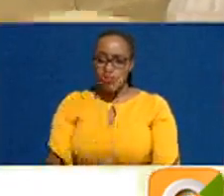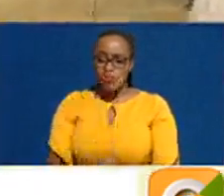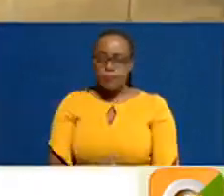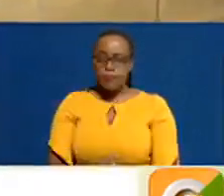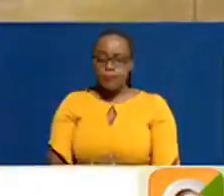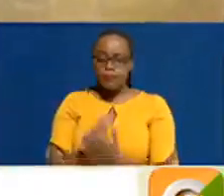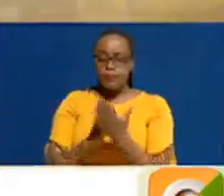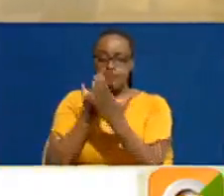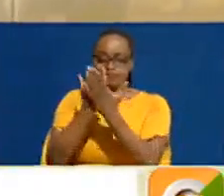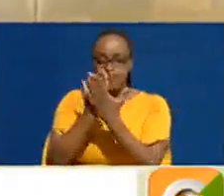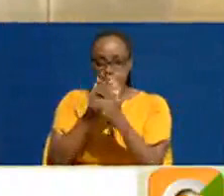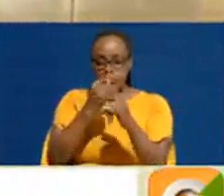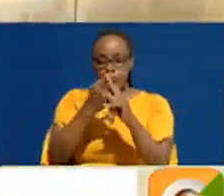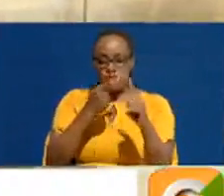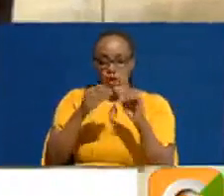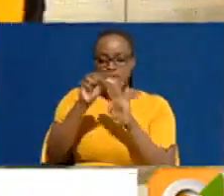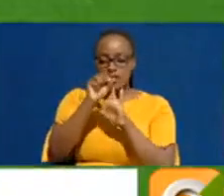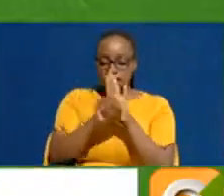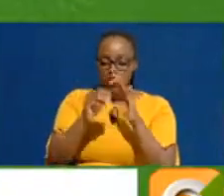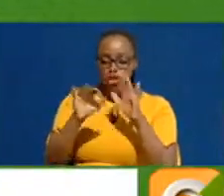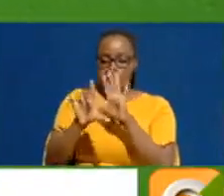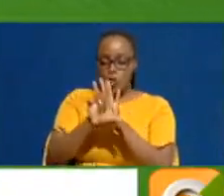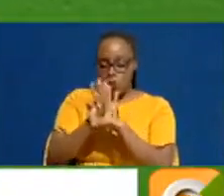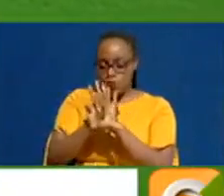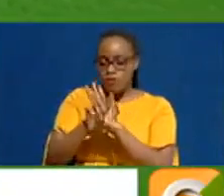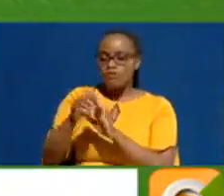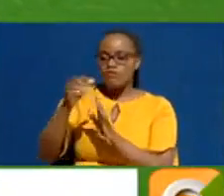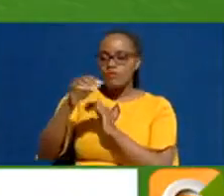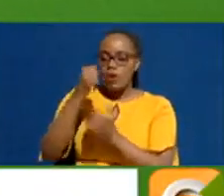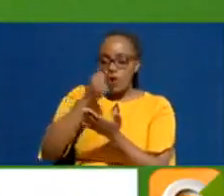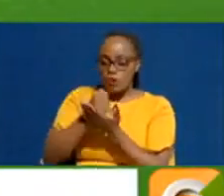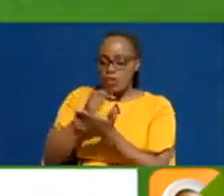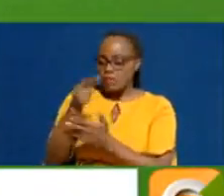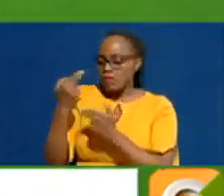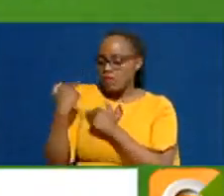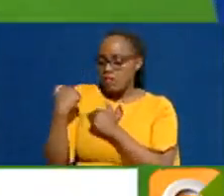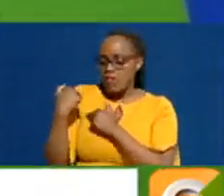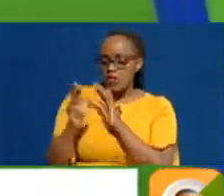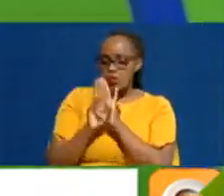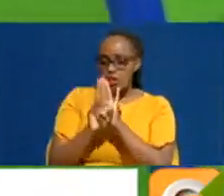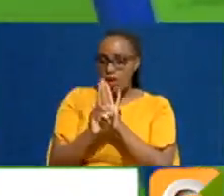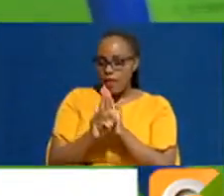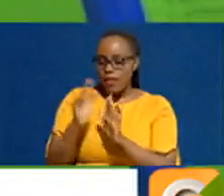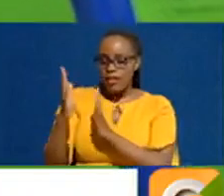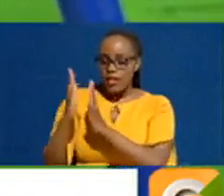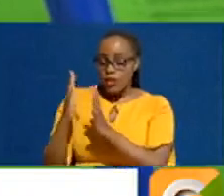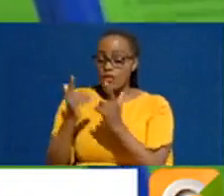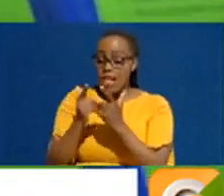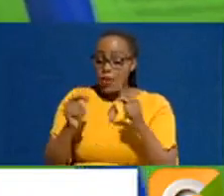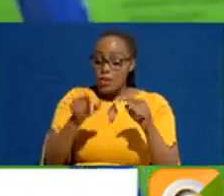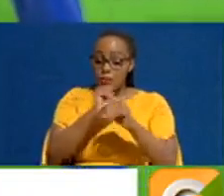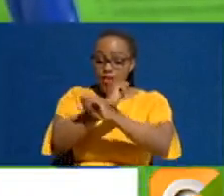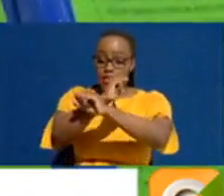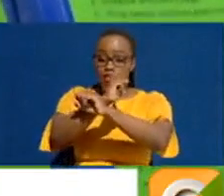Through the affidavit filed from the state law office, the representatives of the country's top security organ urged the court to allow them